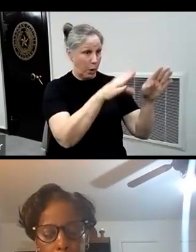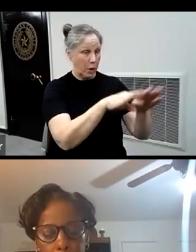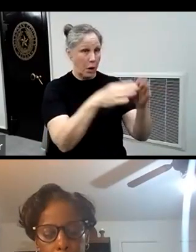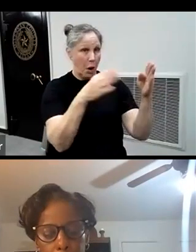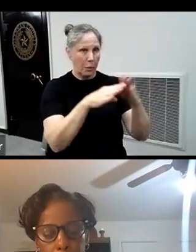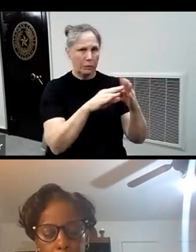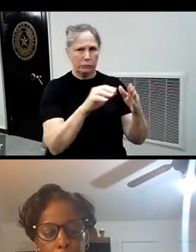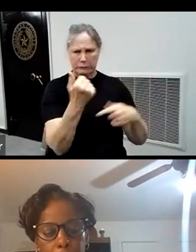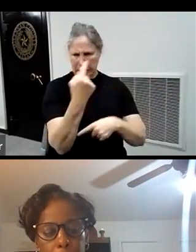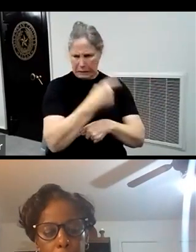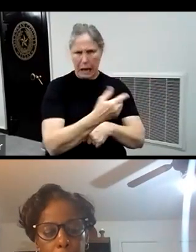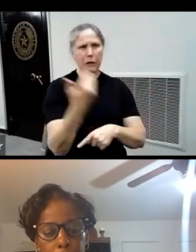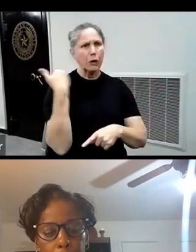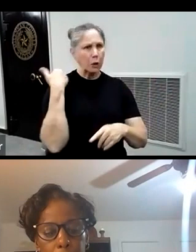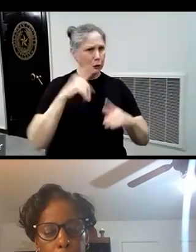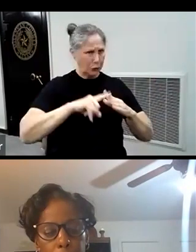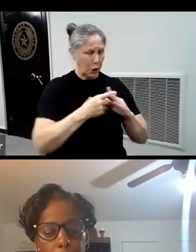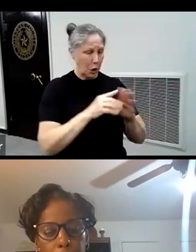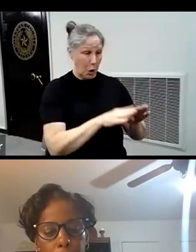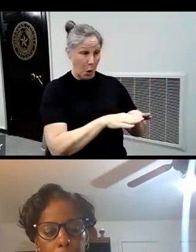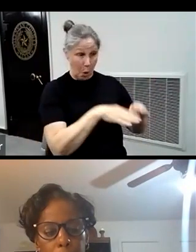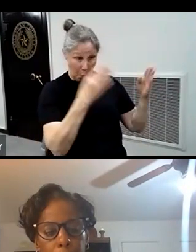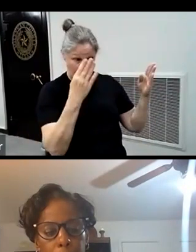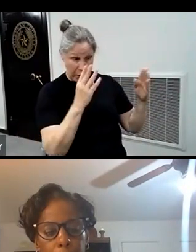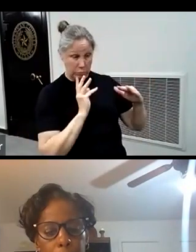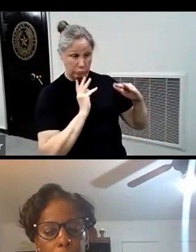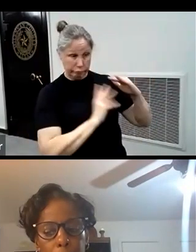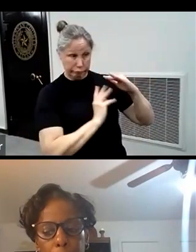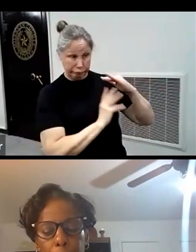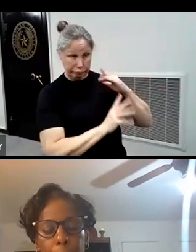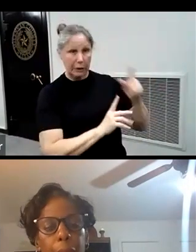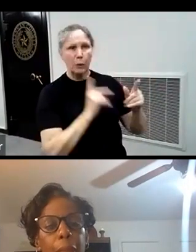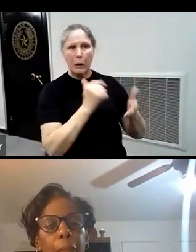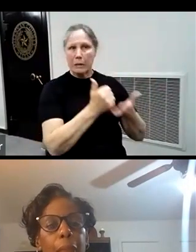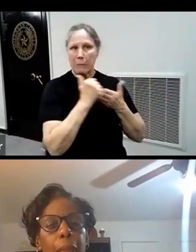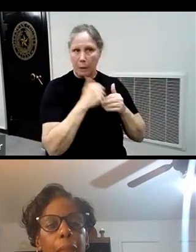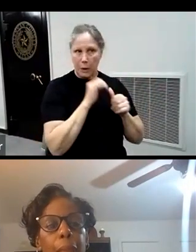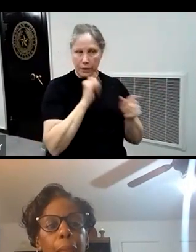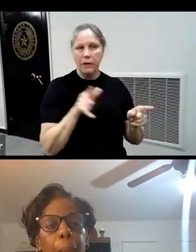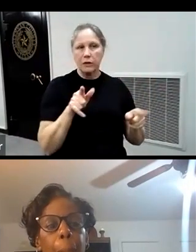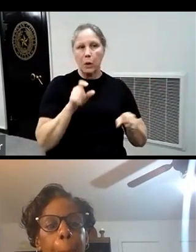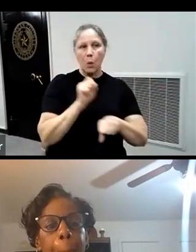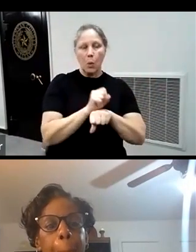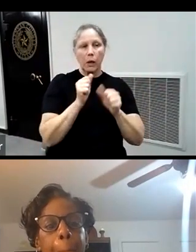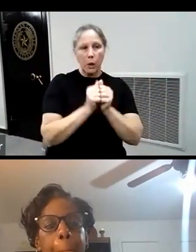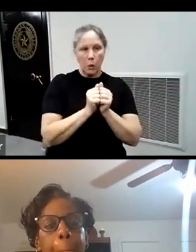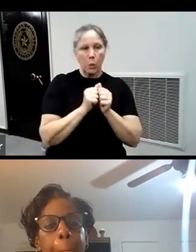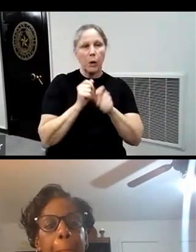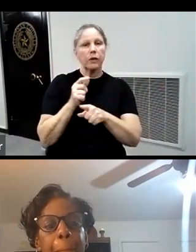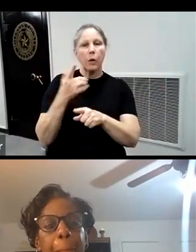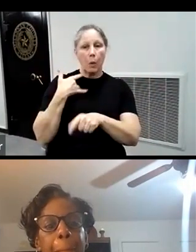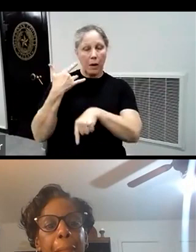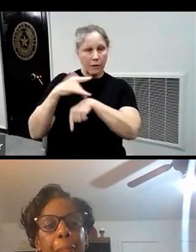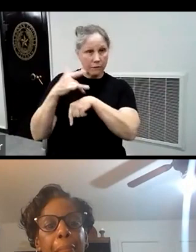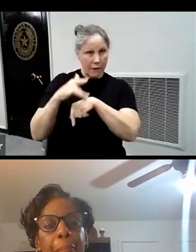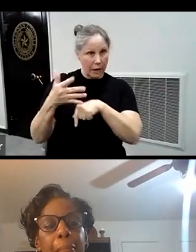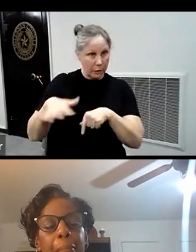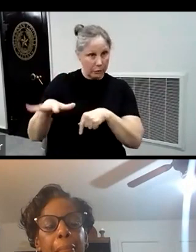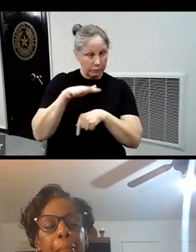10 days ago or so and wanted some guidance. So working with resources available to